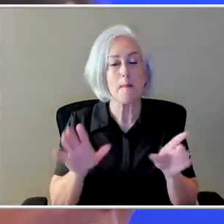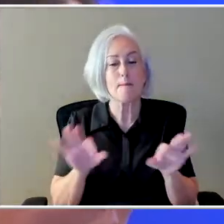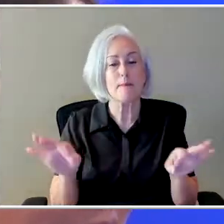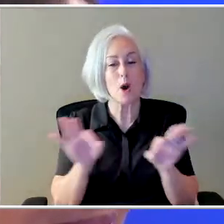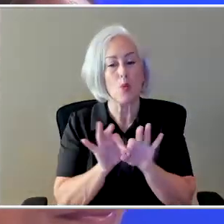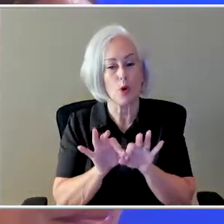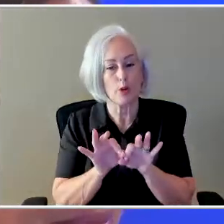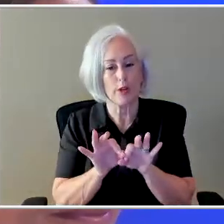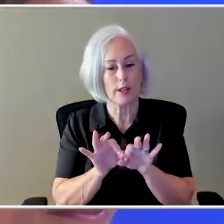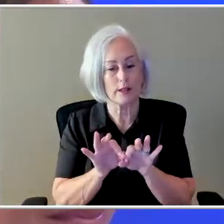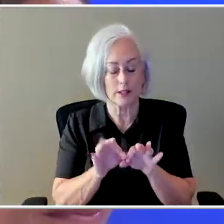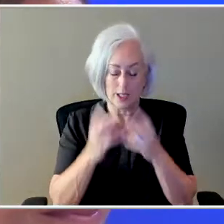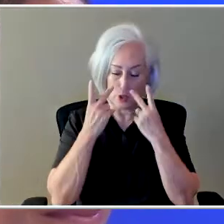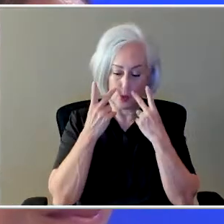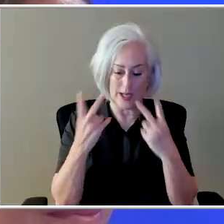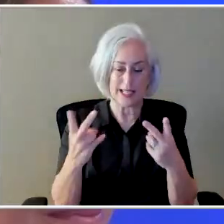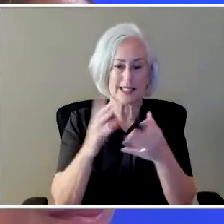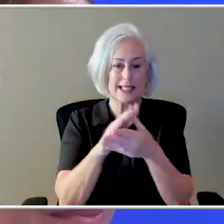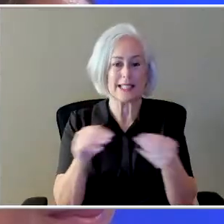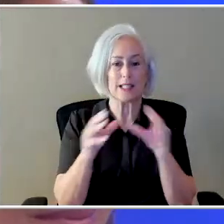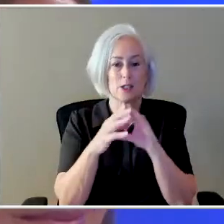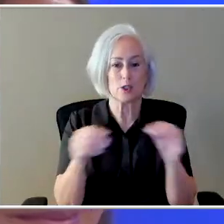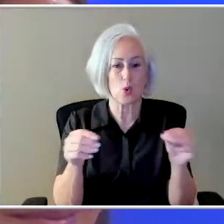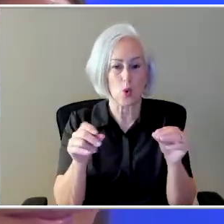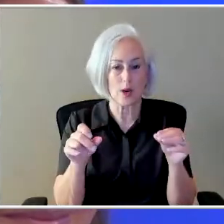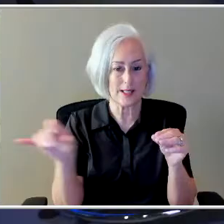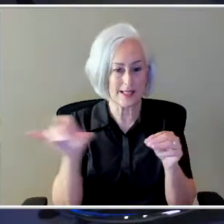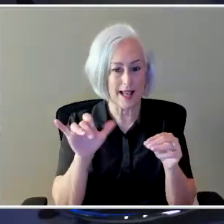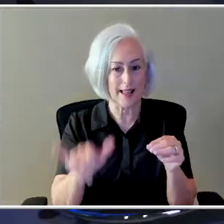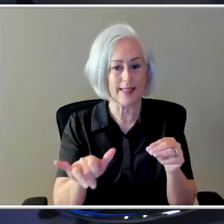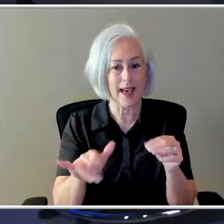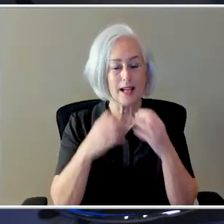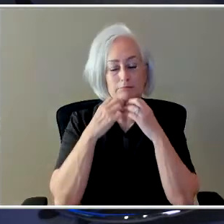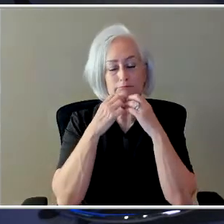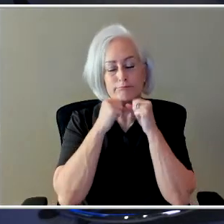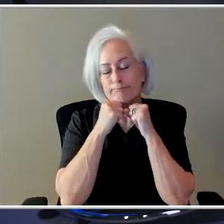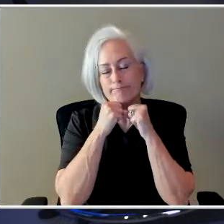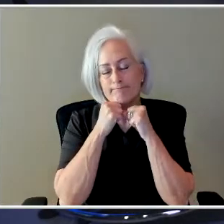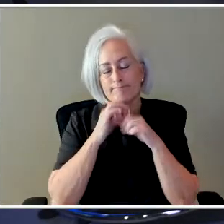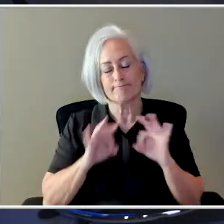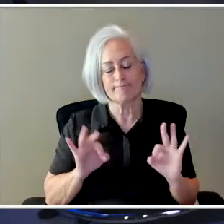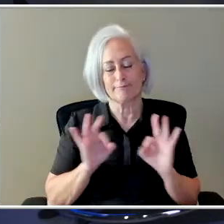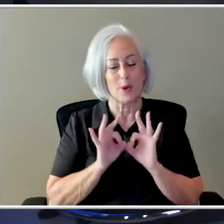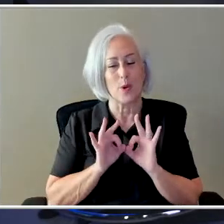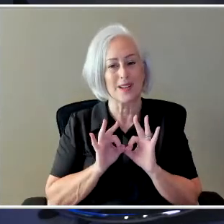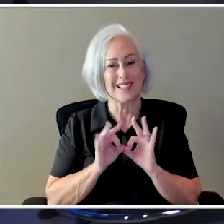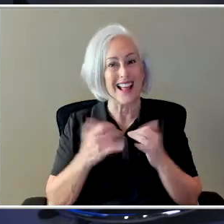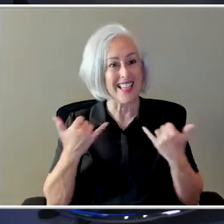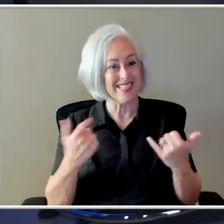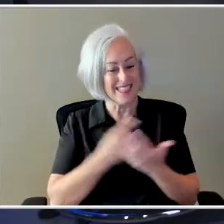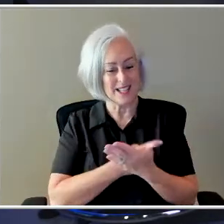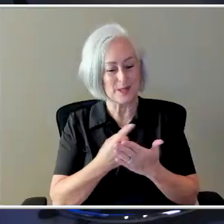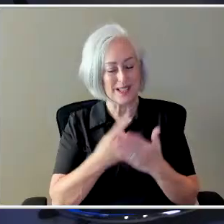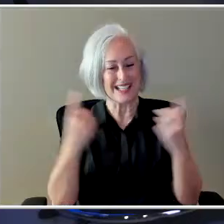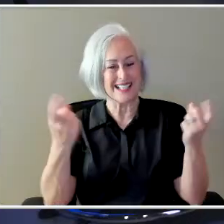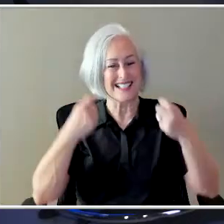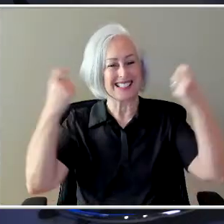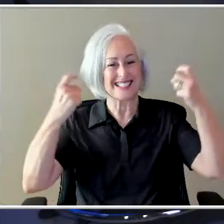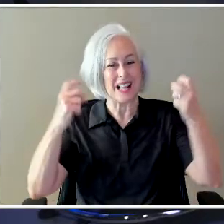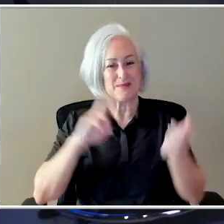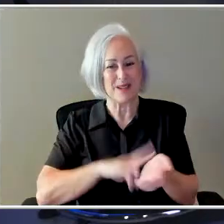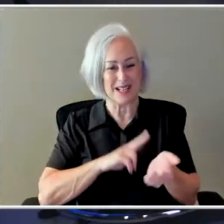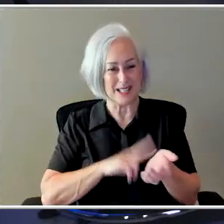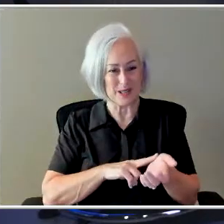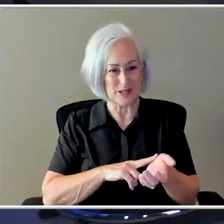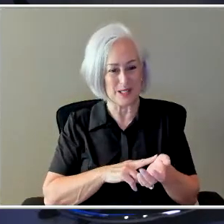stories like this, it makes what we do really rewarding. Well, we're celebrating nurses this week, so we're celebrating all 3 of you and beyond at